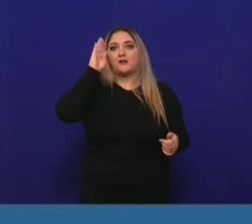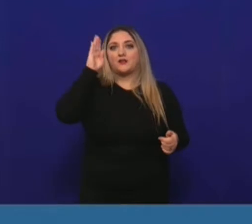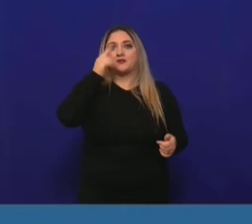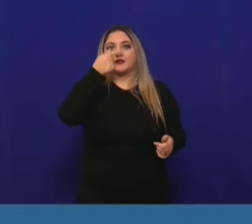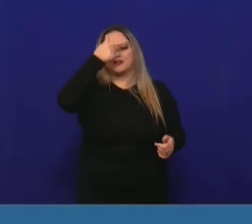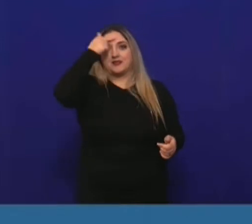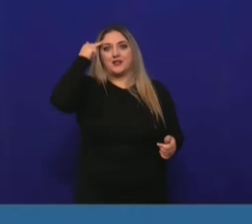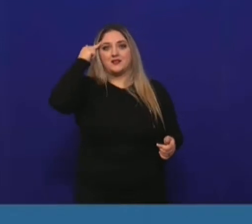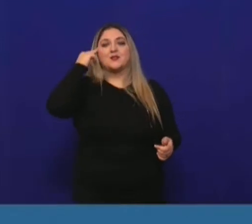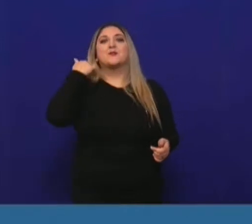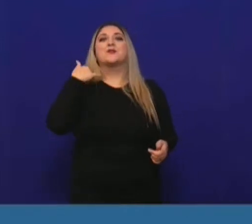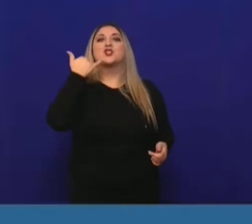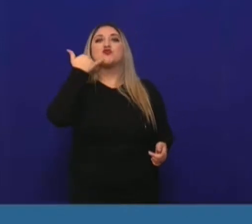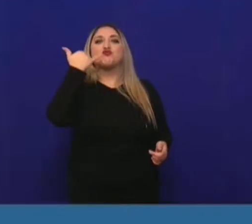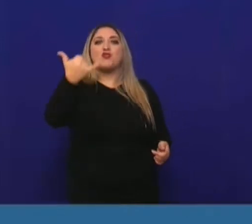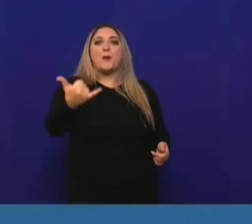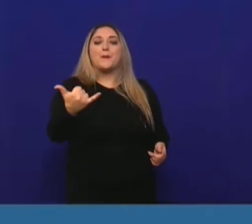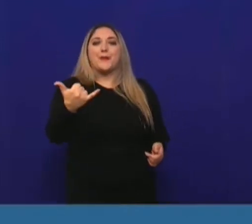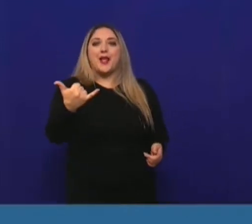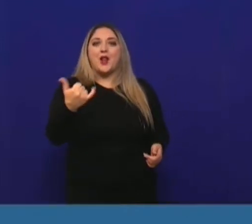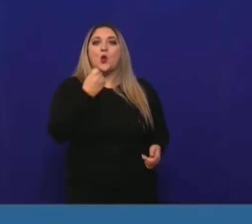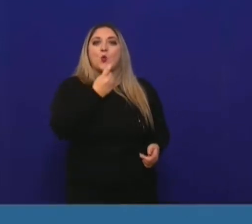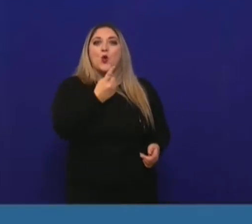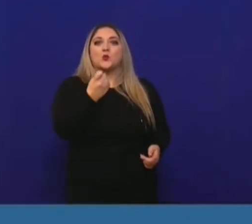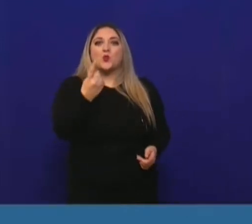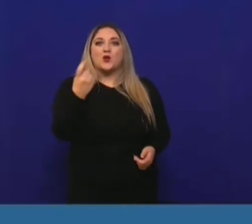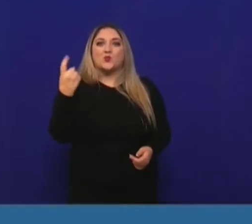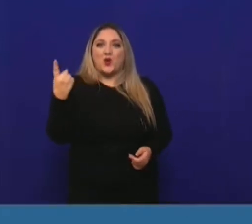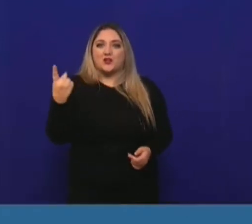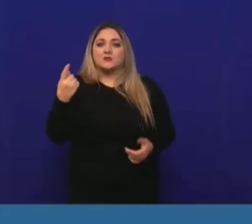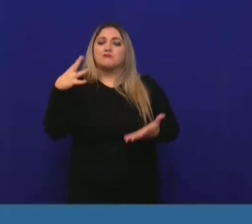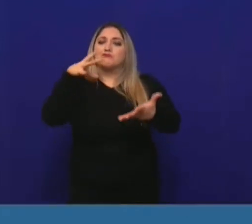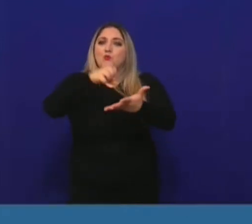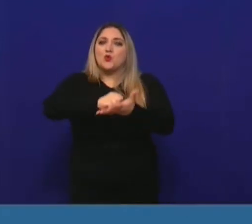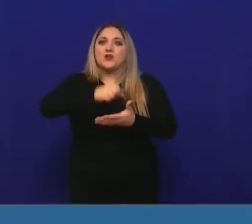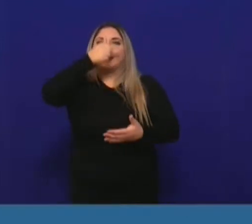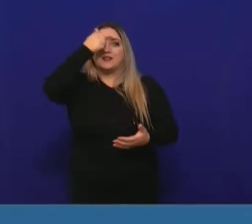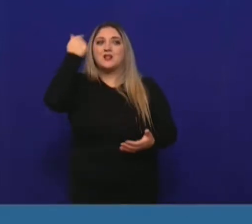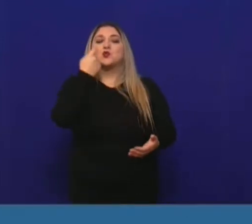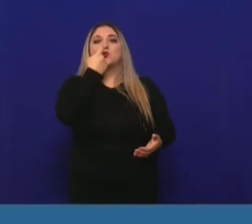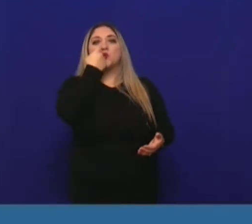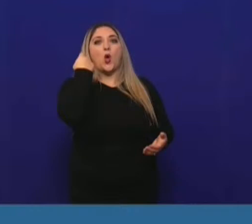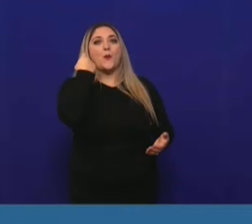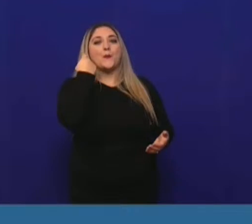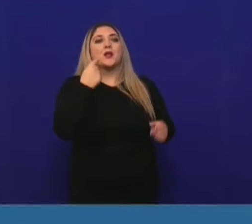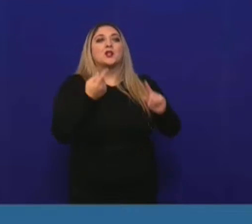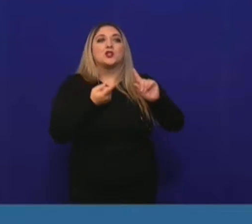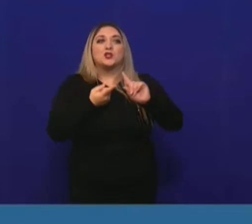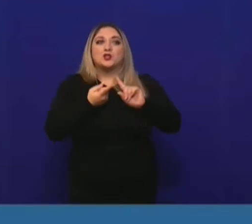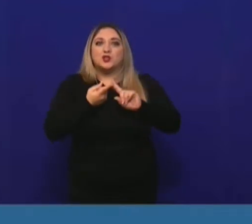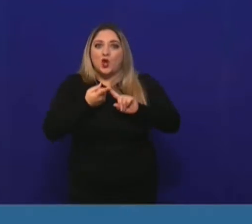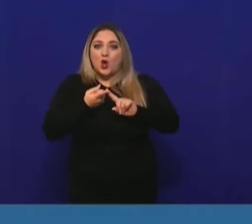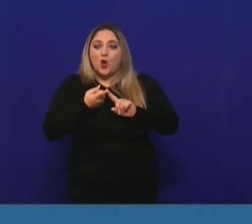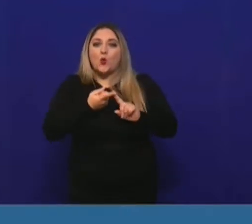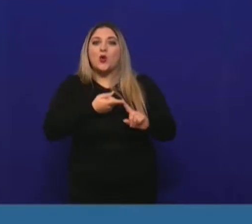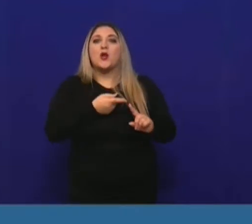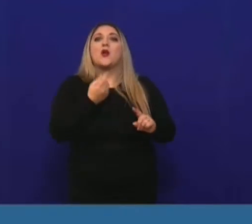jew iċċemplu fuq il-helpline tagħna l-111 fejn nibbukjawlkom test, jew inkella tibbukjaw test fuq